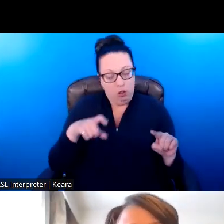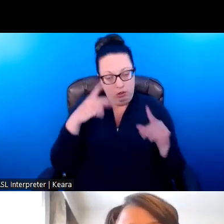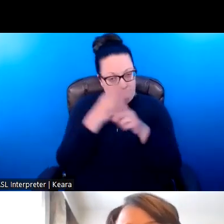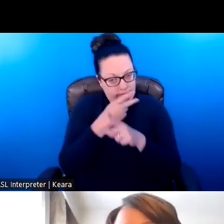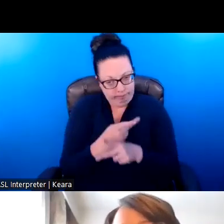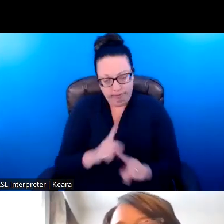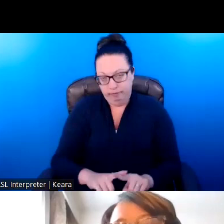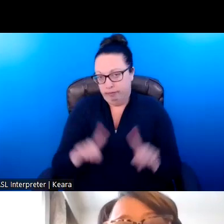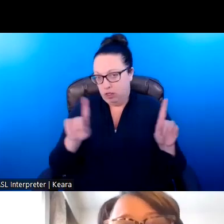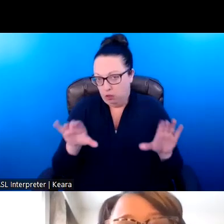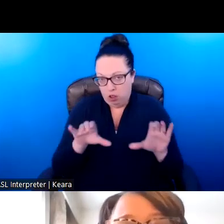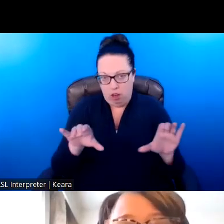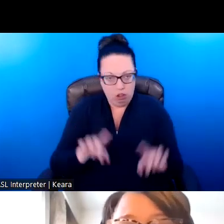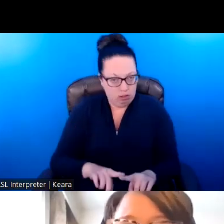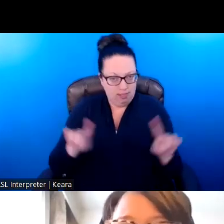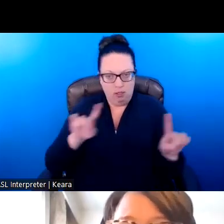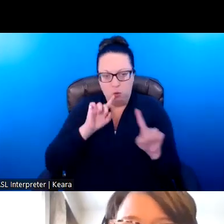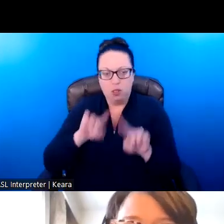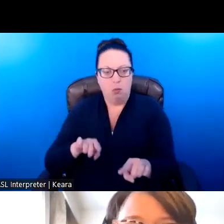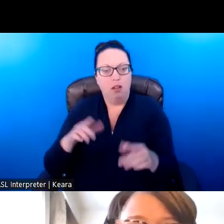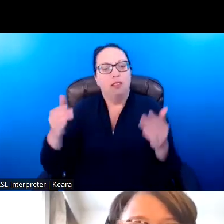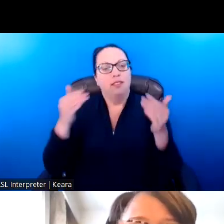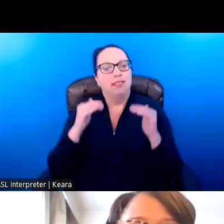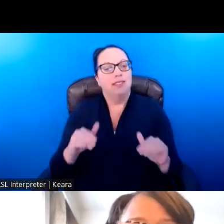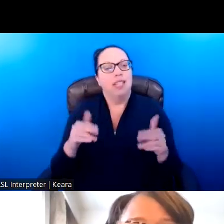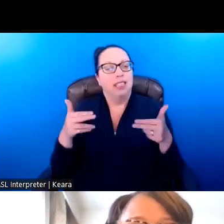different action, a different response. You can move on to the next slide.